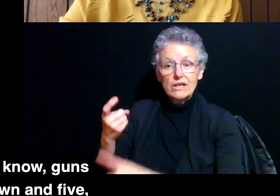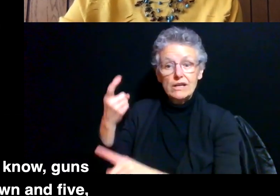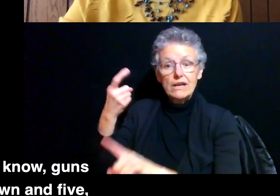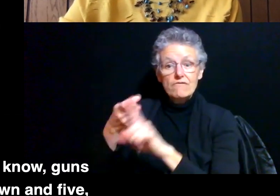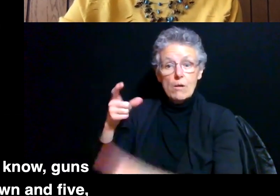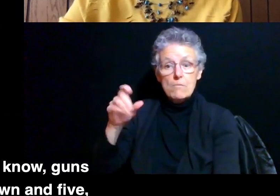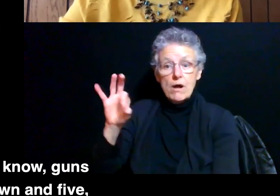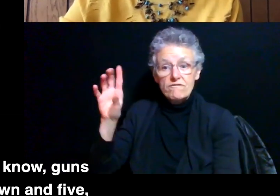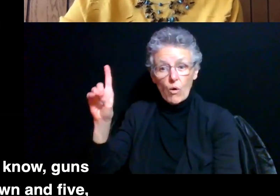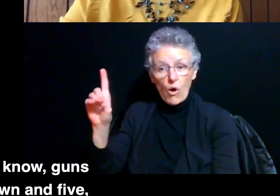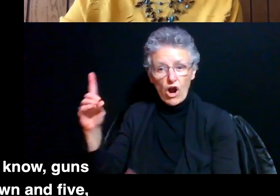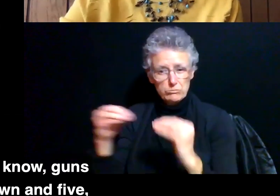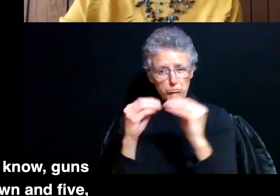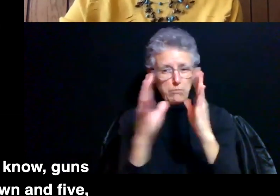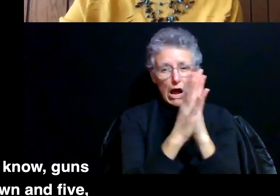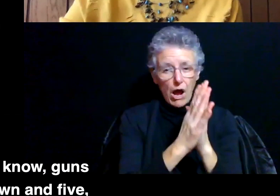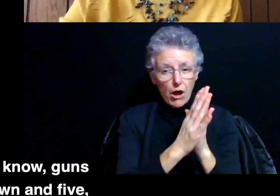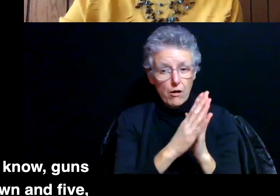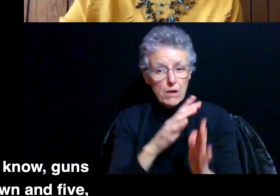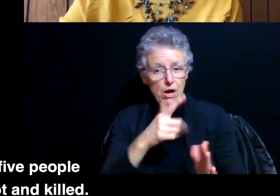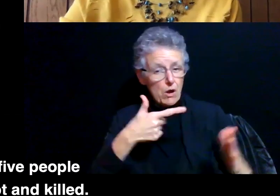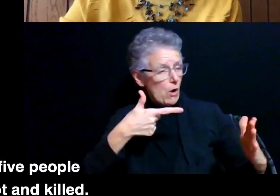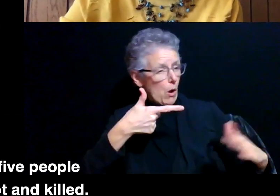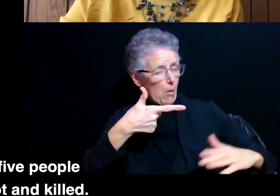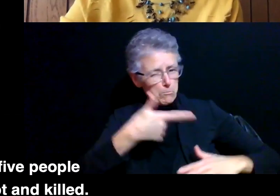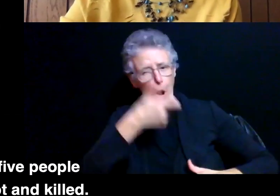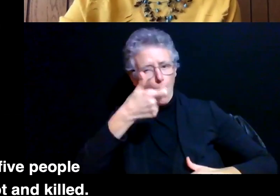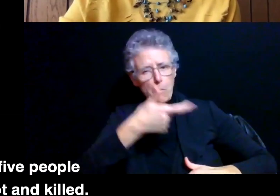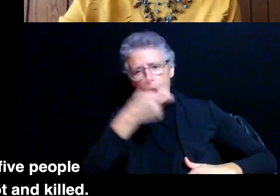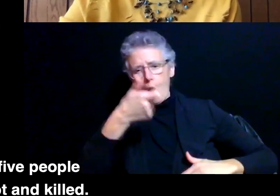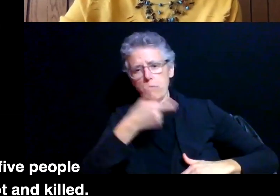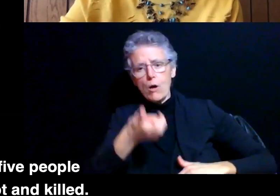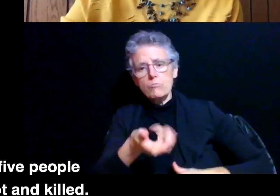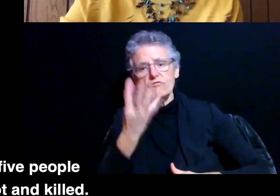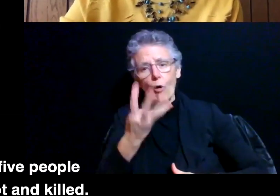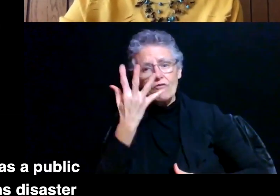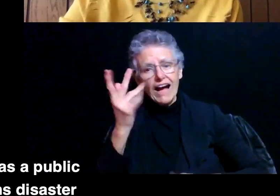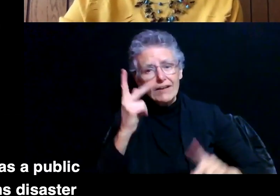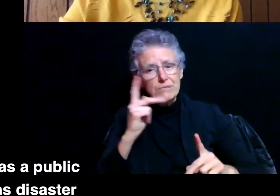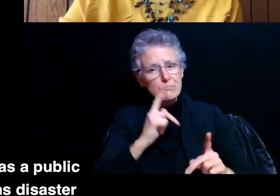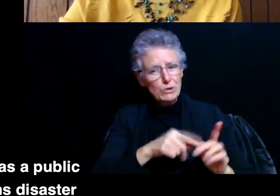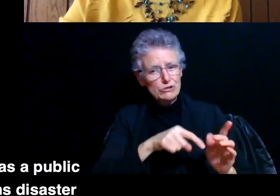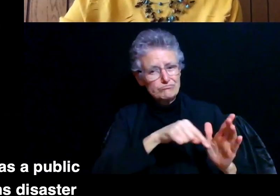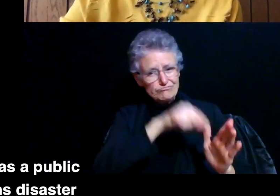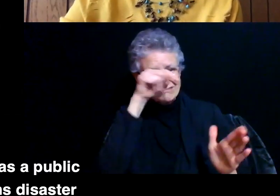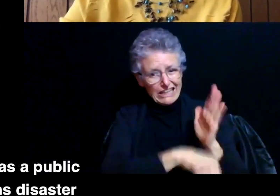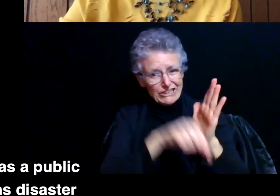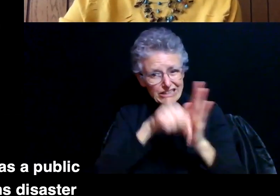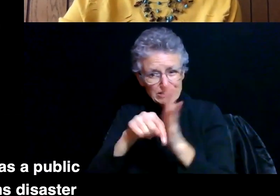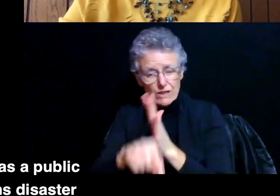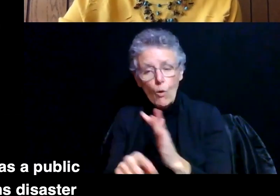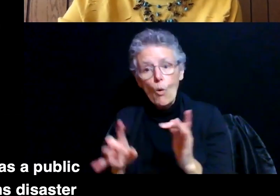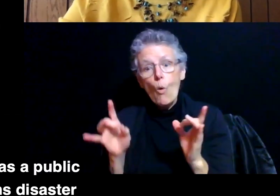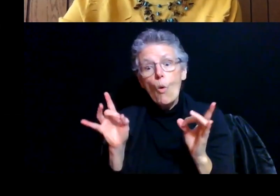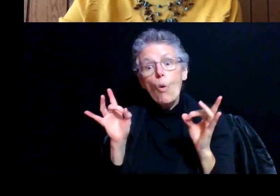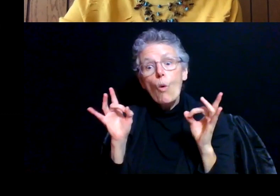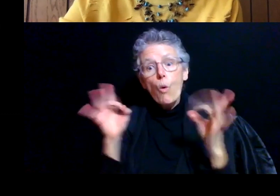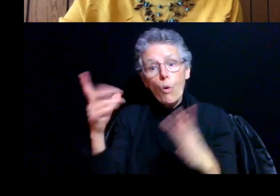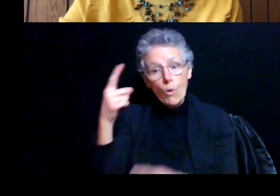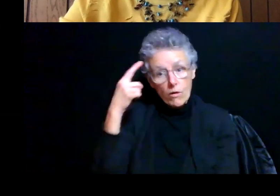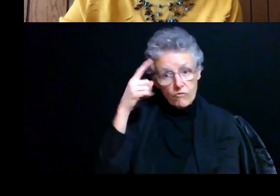and guns were drawn, and 4 or 5 people were shot and killed. So it was a public relations